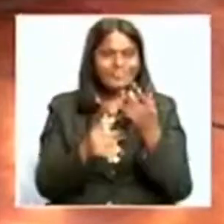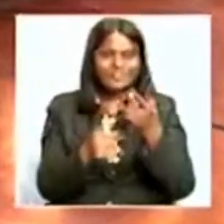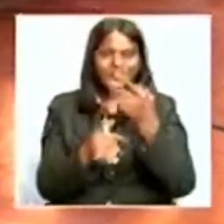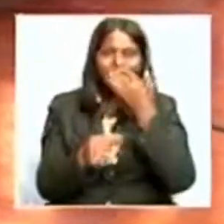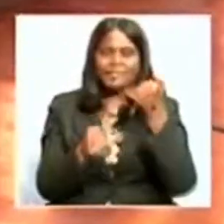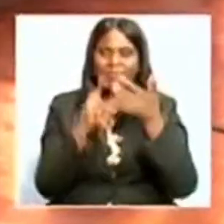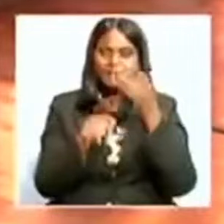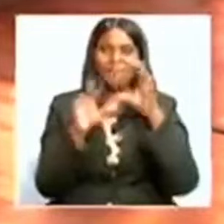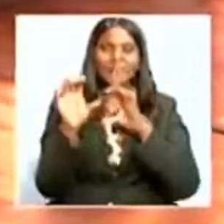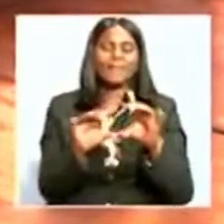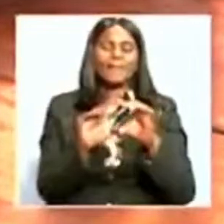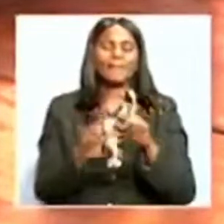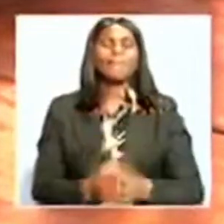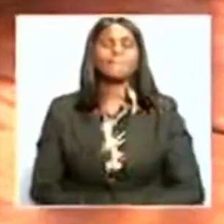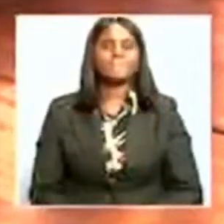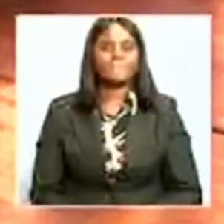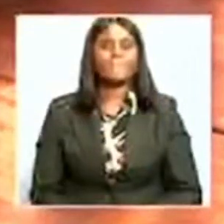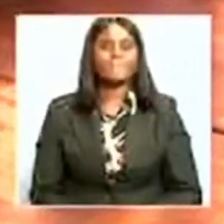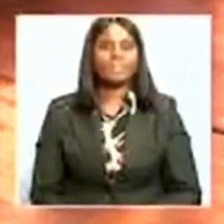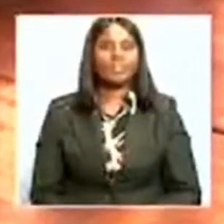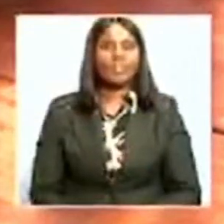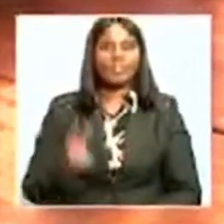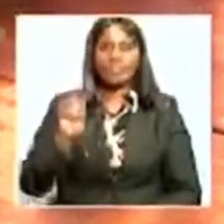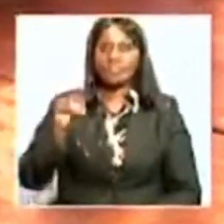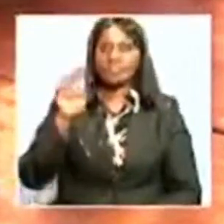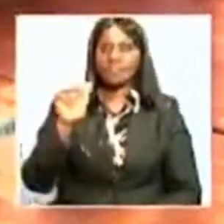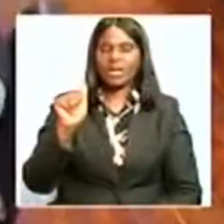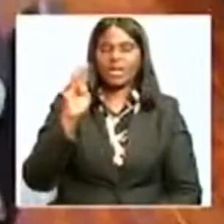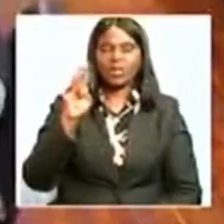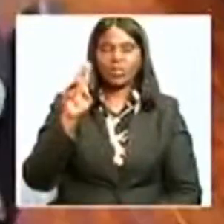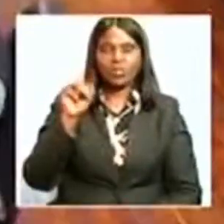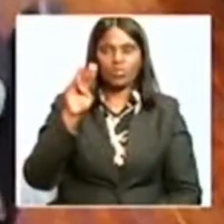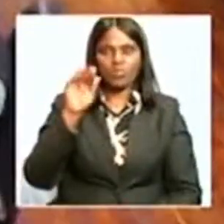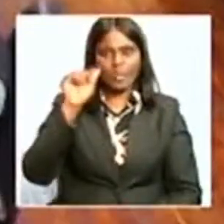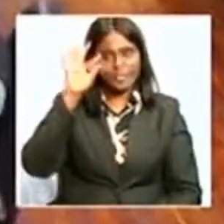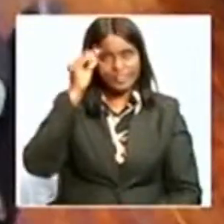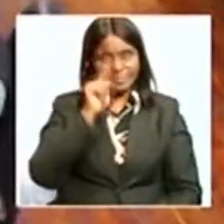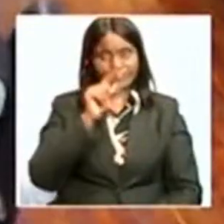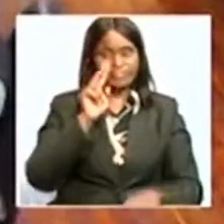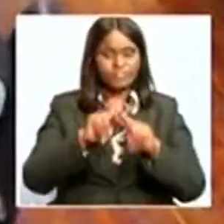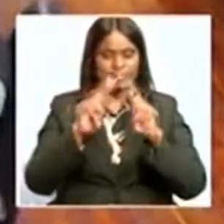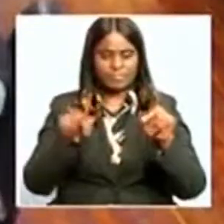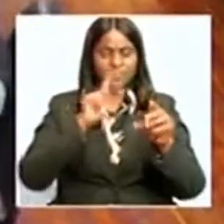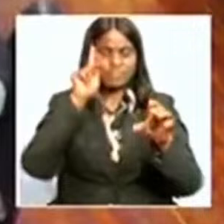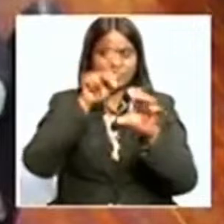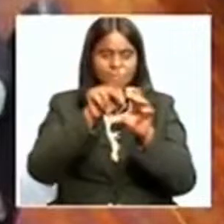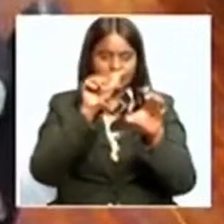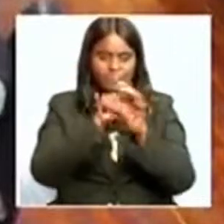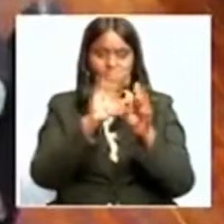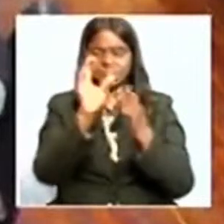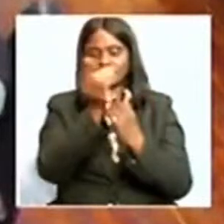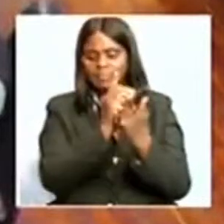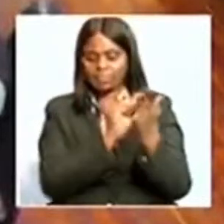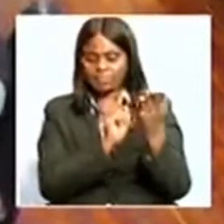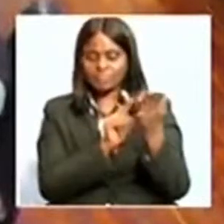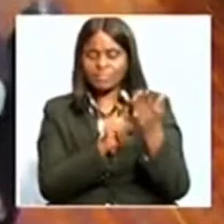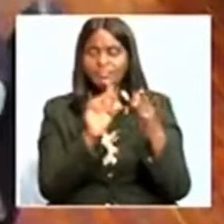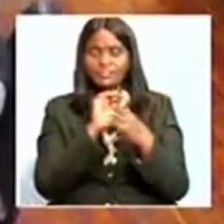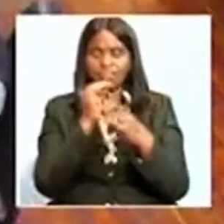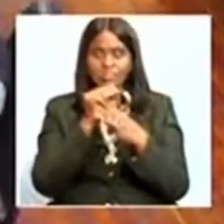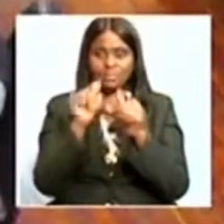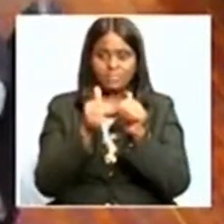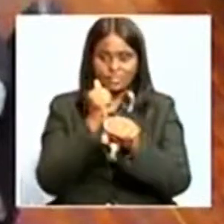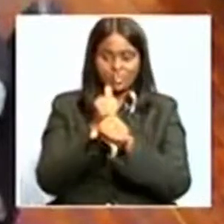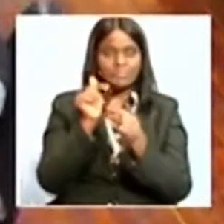supposed to be done? Thank you. Honorable Mabumba, take note of those then. Chair, participating in drafting or establishing